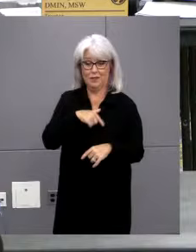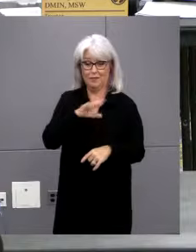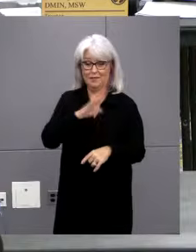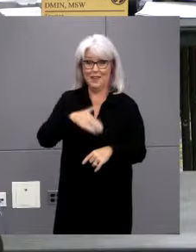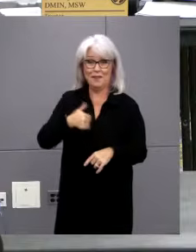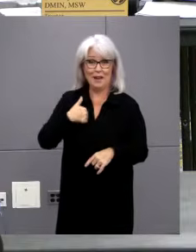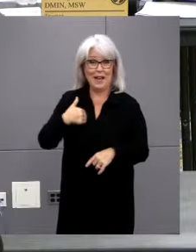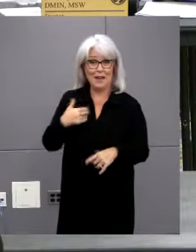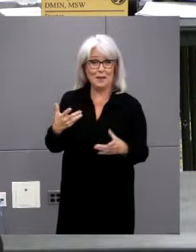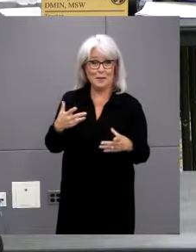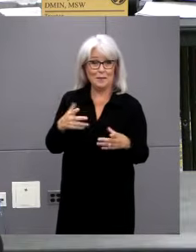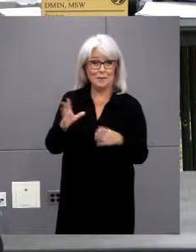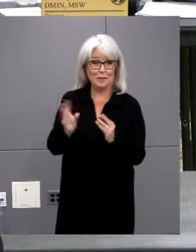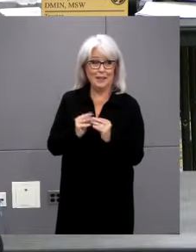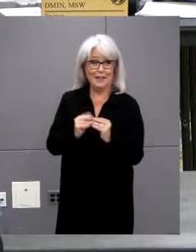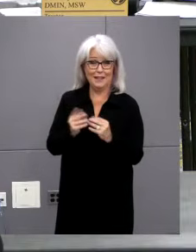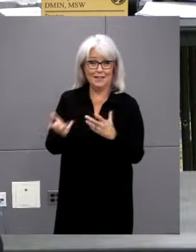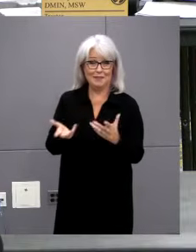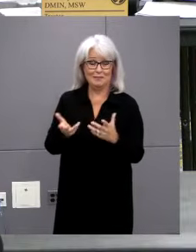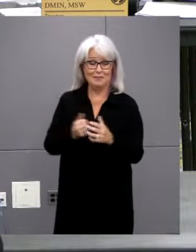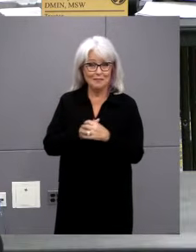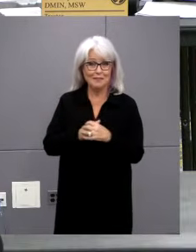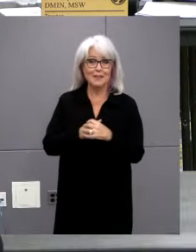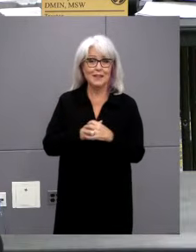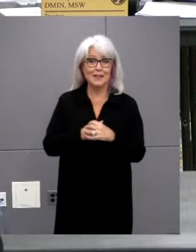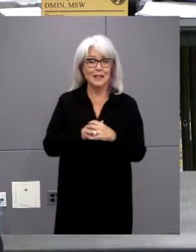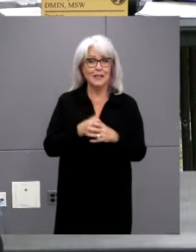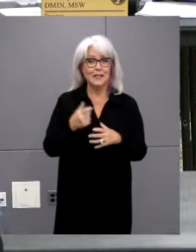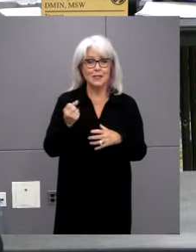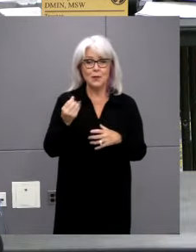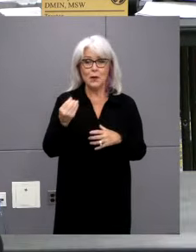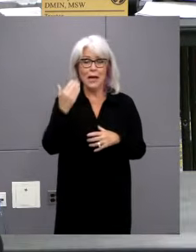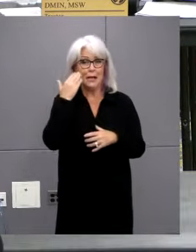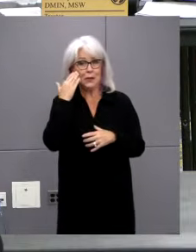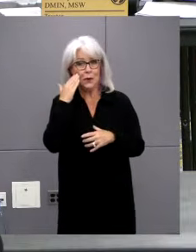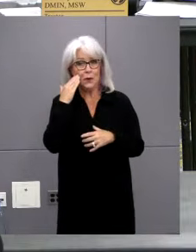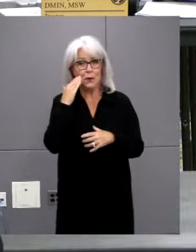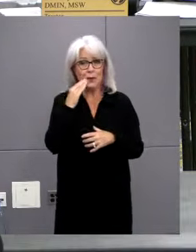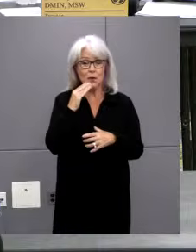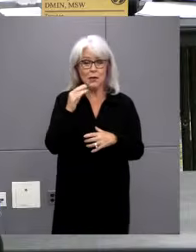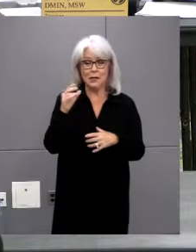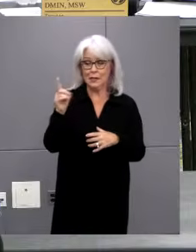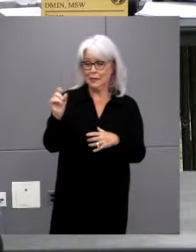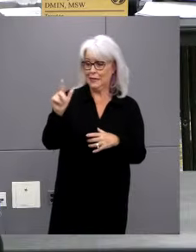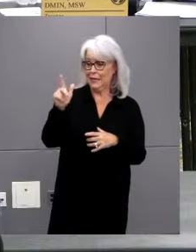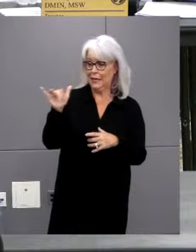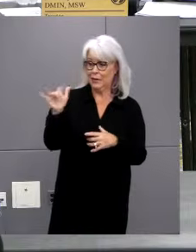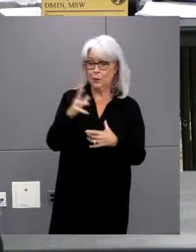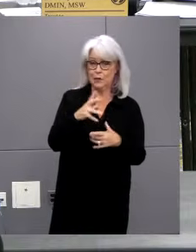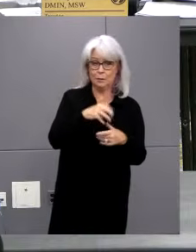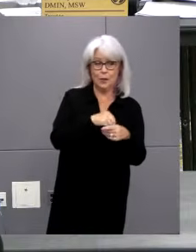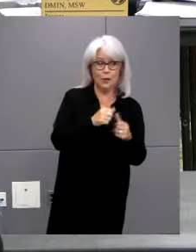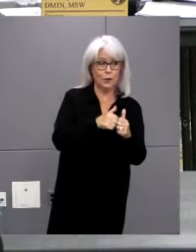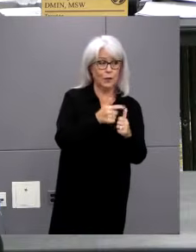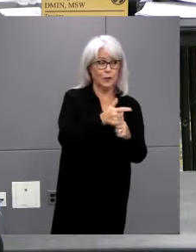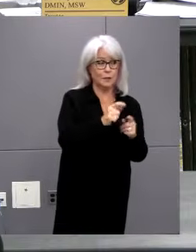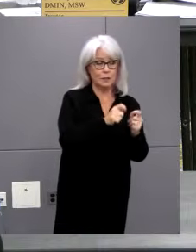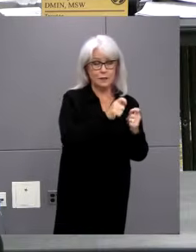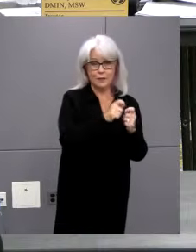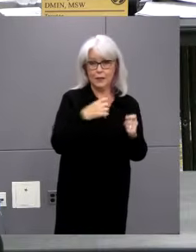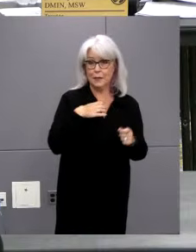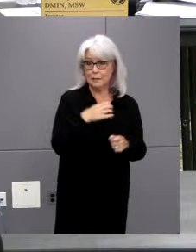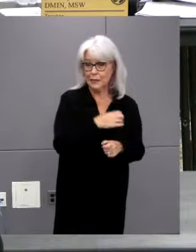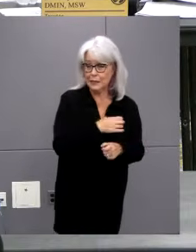or have functioned in that way. And I know Trustee Daly was a part of a committee and some things happened there.